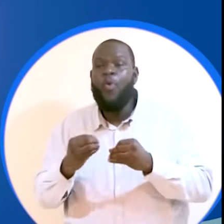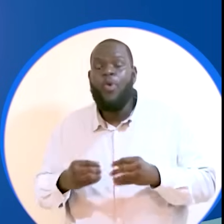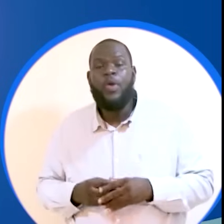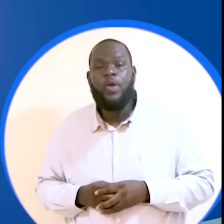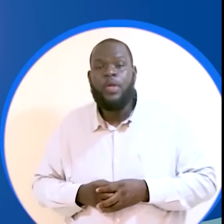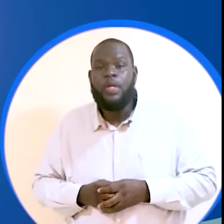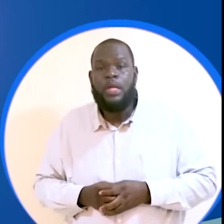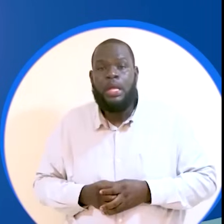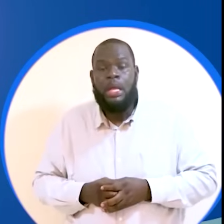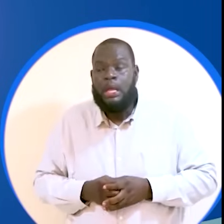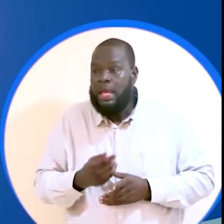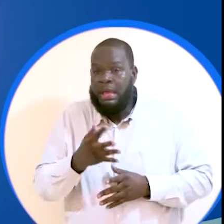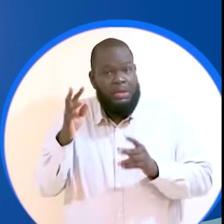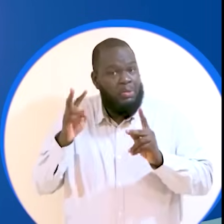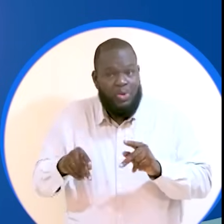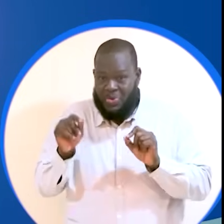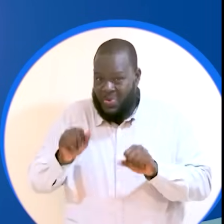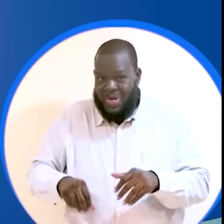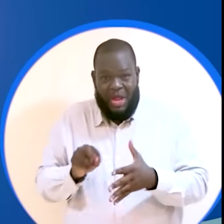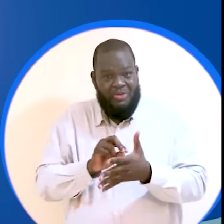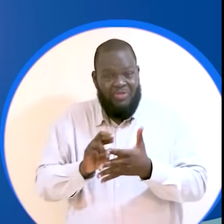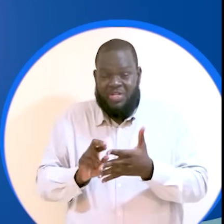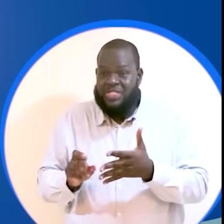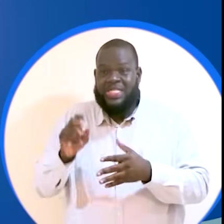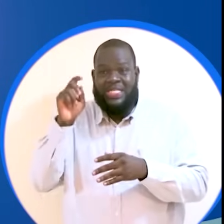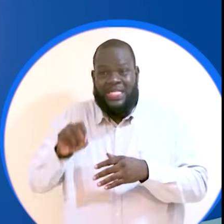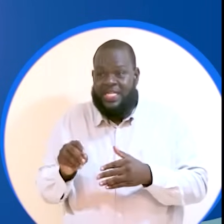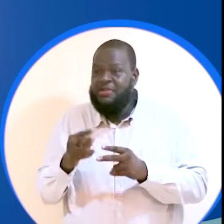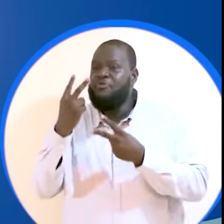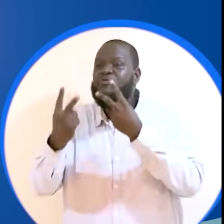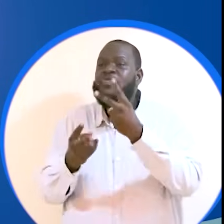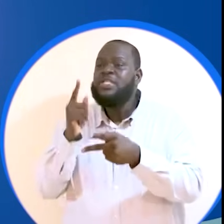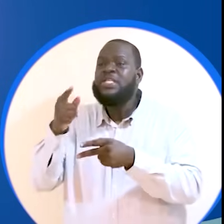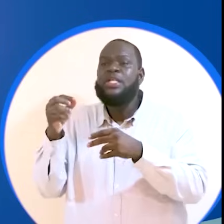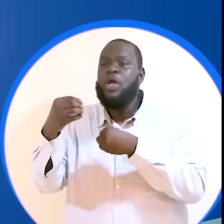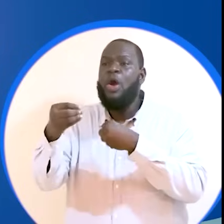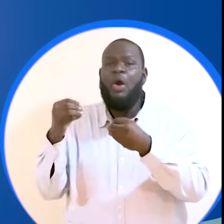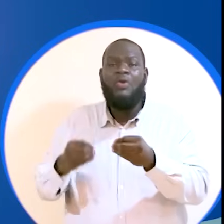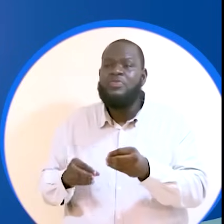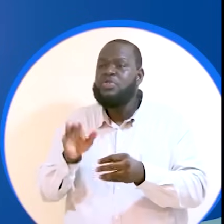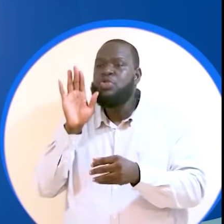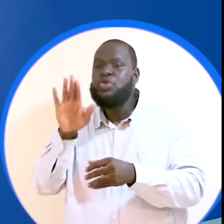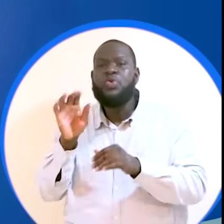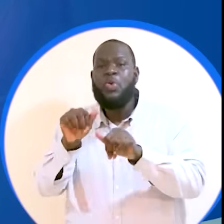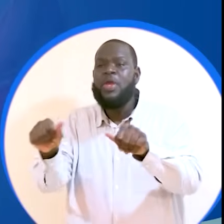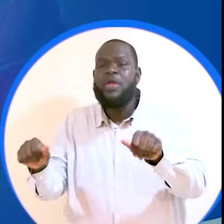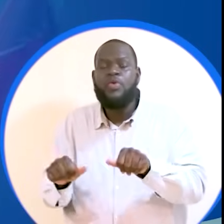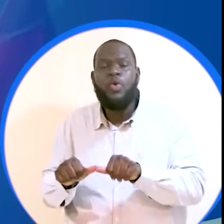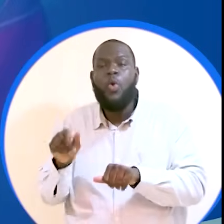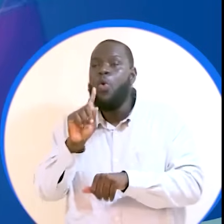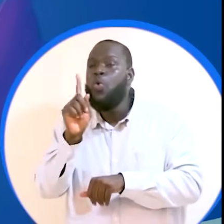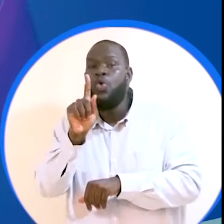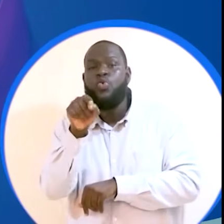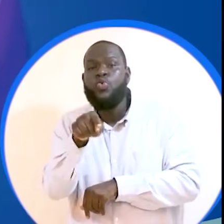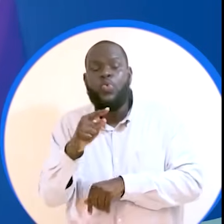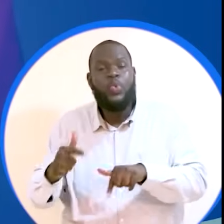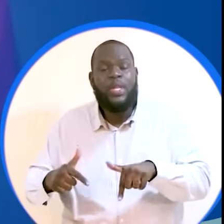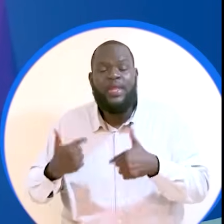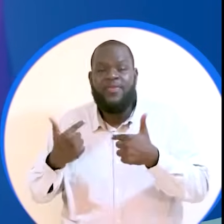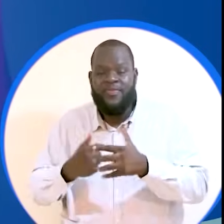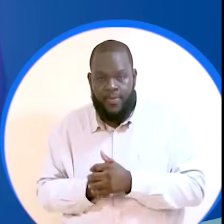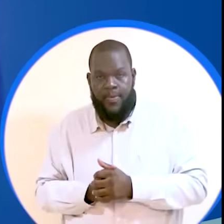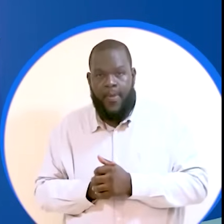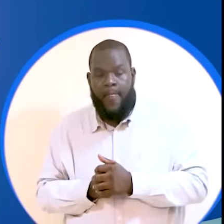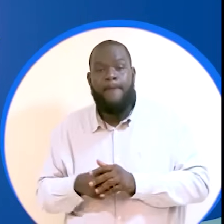for registration is required to visit the registration office responsible for his or her area of residence to apply for